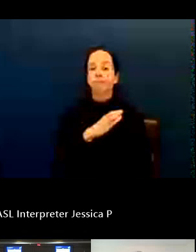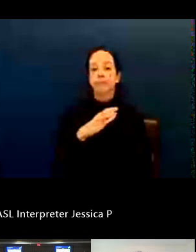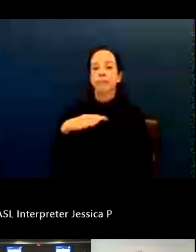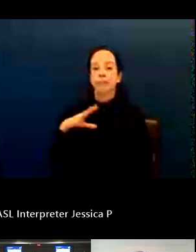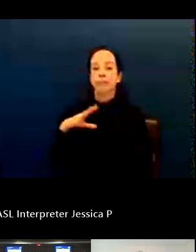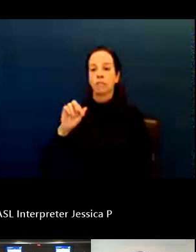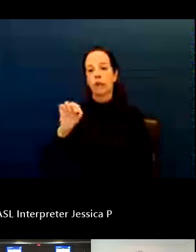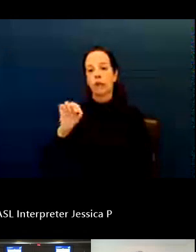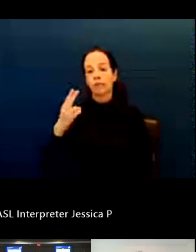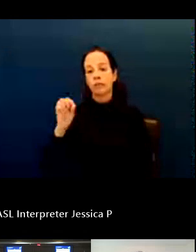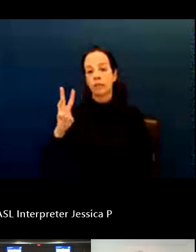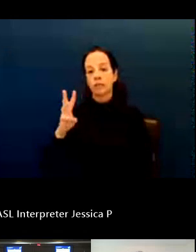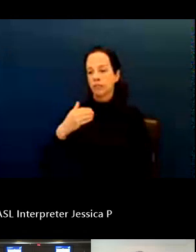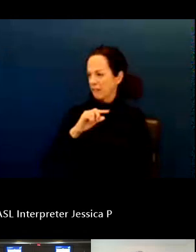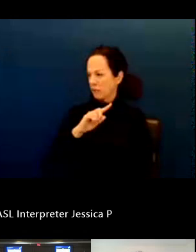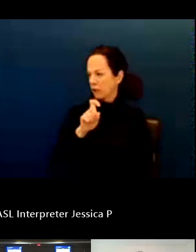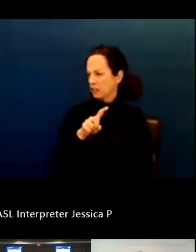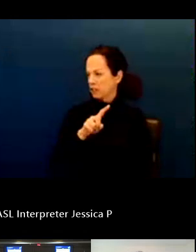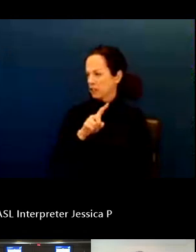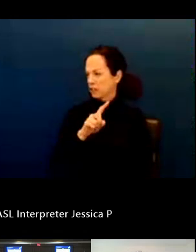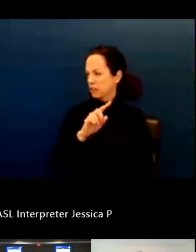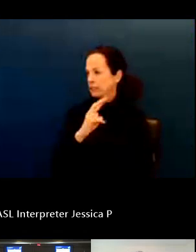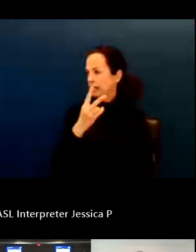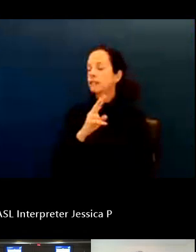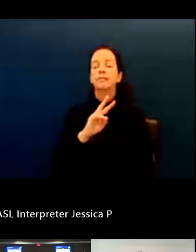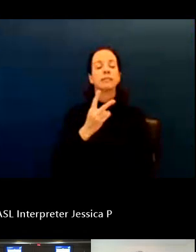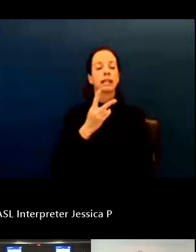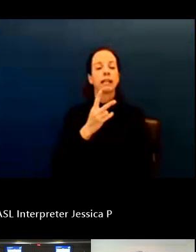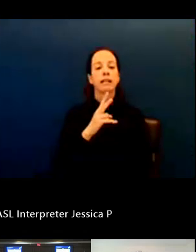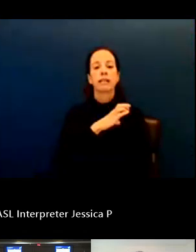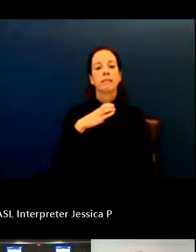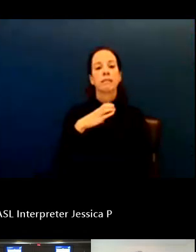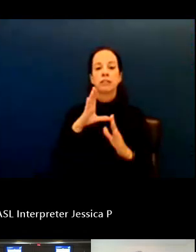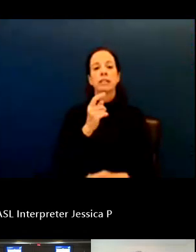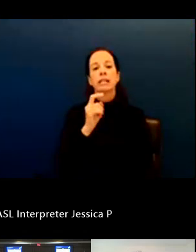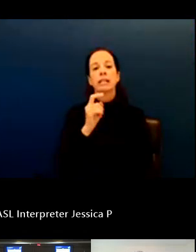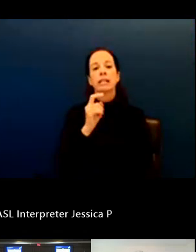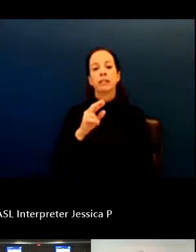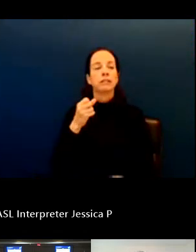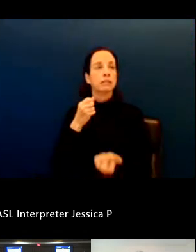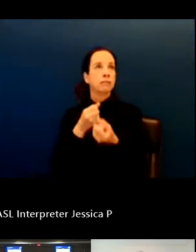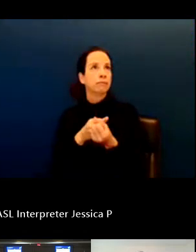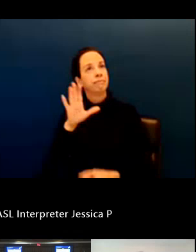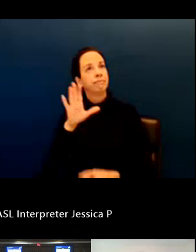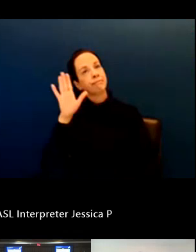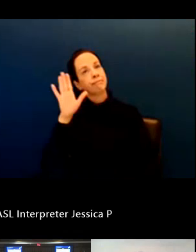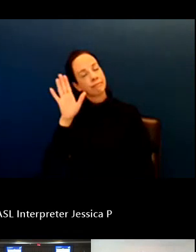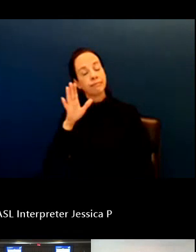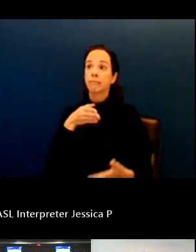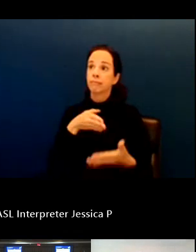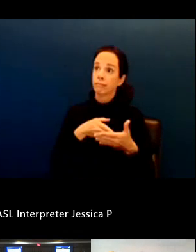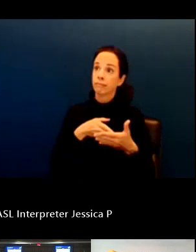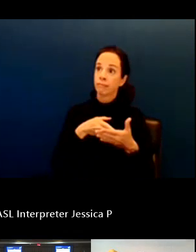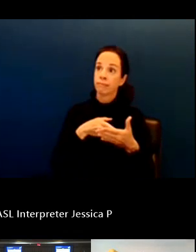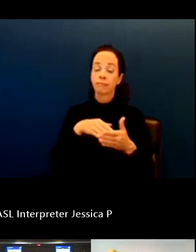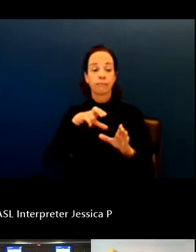you have a question or a second? Seconded by Commissioner Eager. All those in favor? Aye. Opposed?